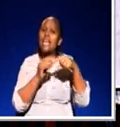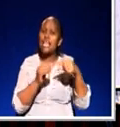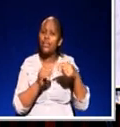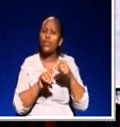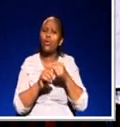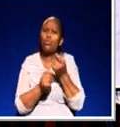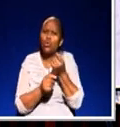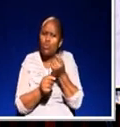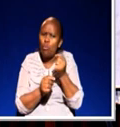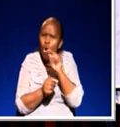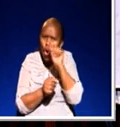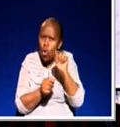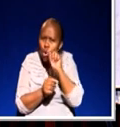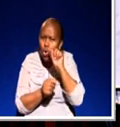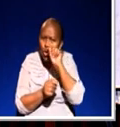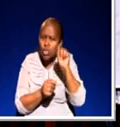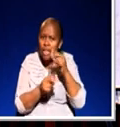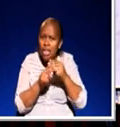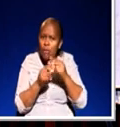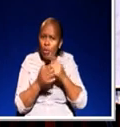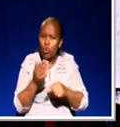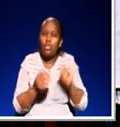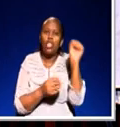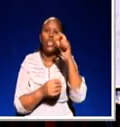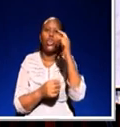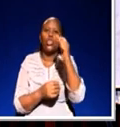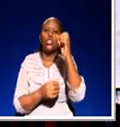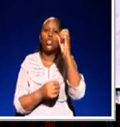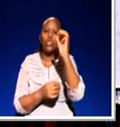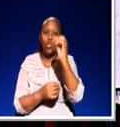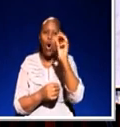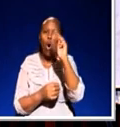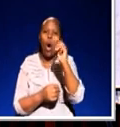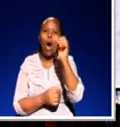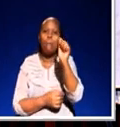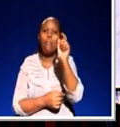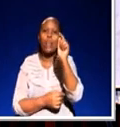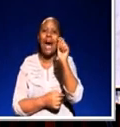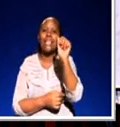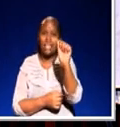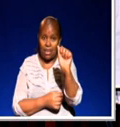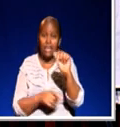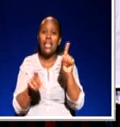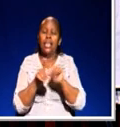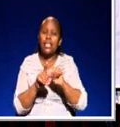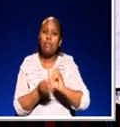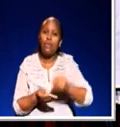small holes that we refer to as stomata. And you also looked at the leaf